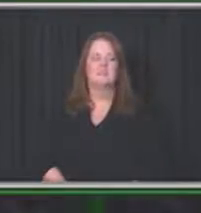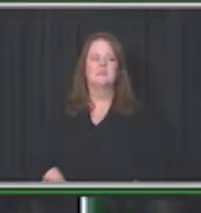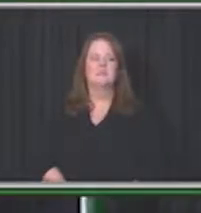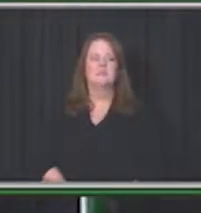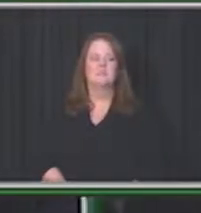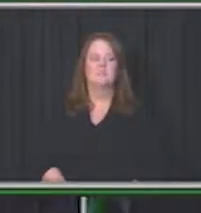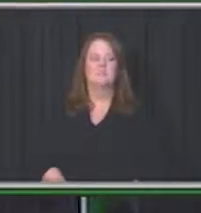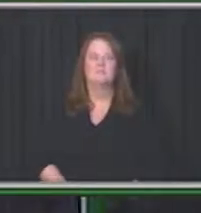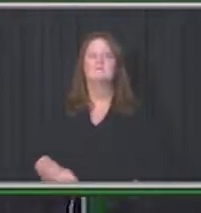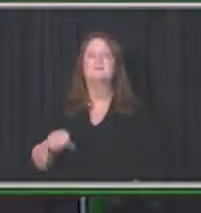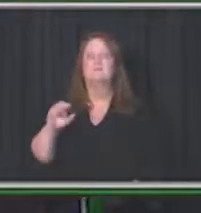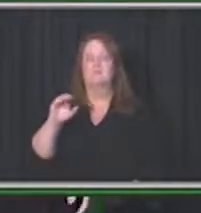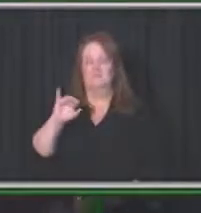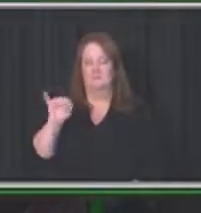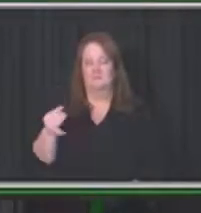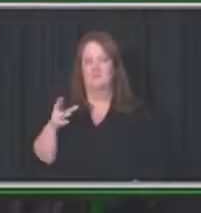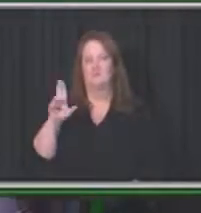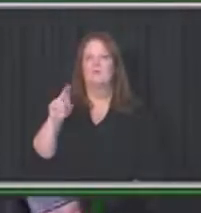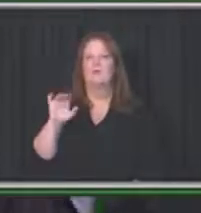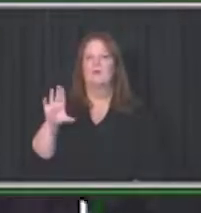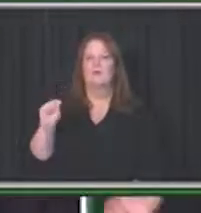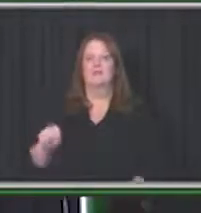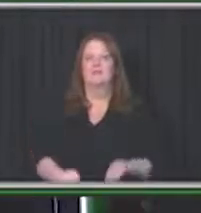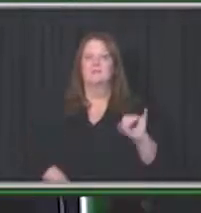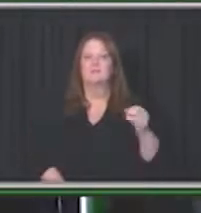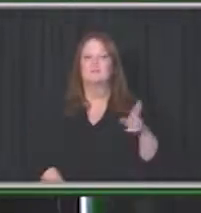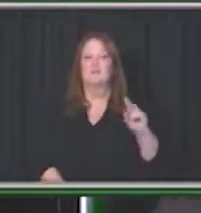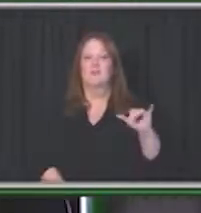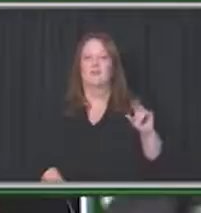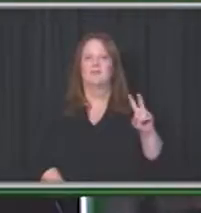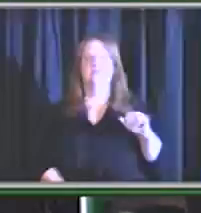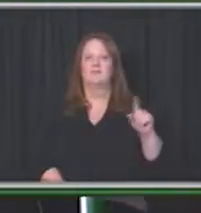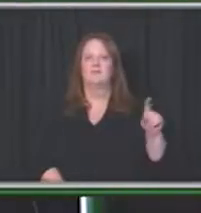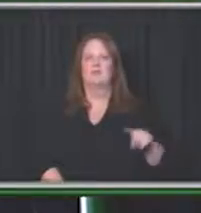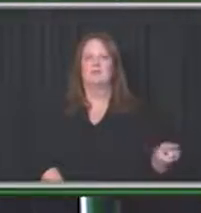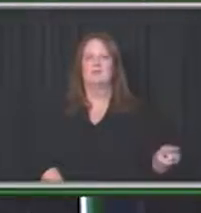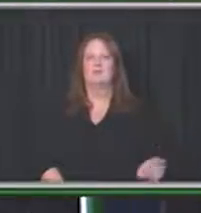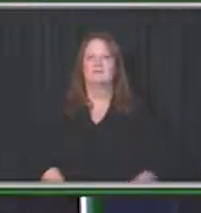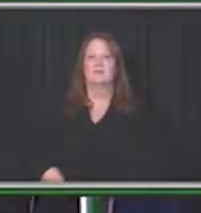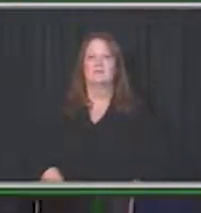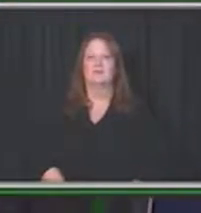Joshua Aaron Corpus. Johnny Vasquez.